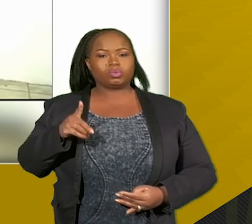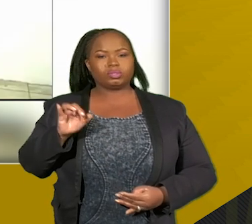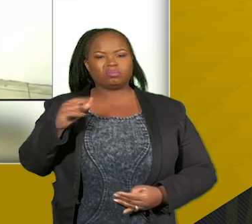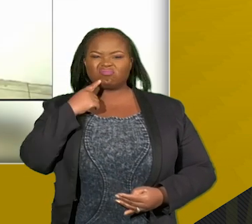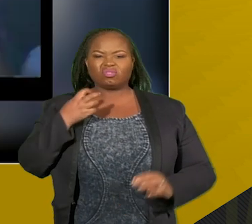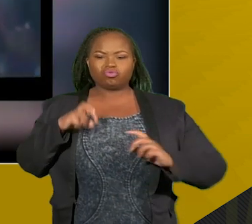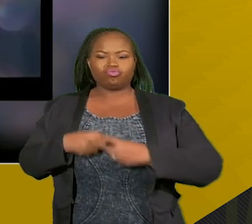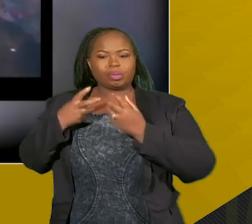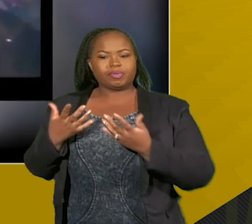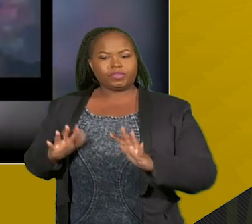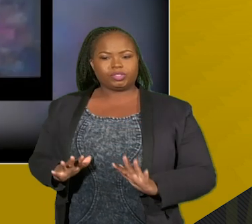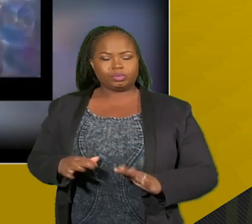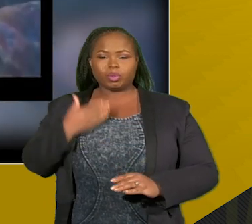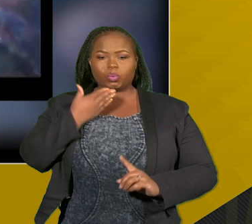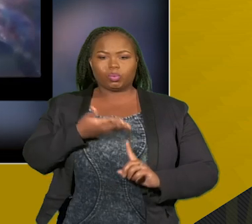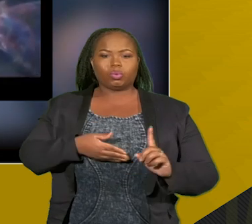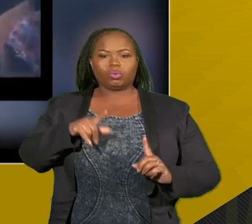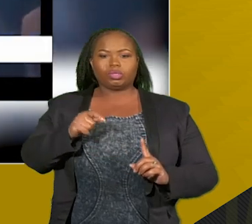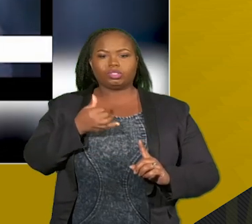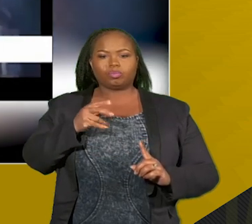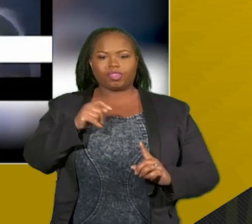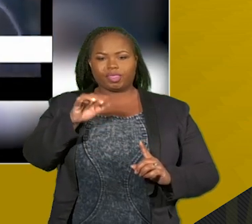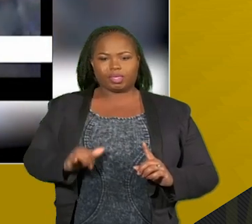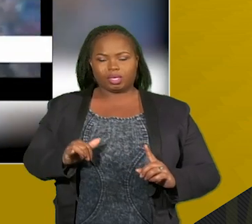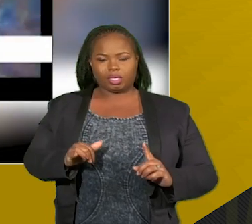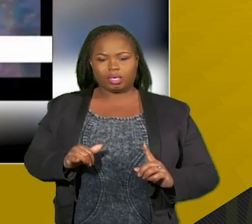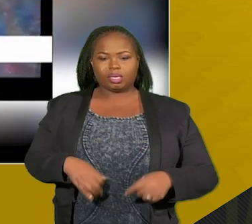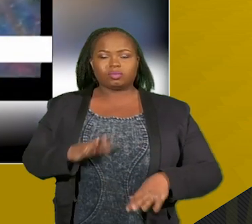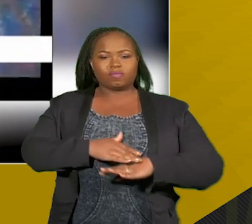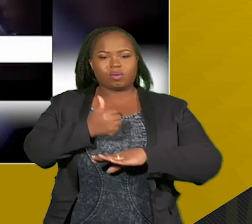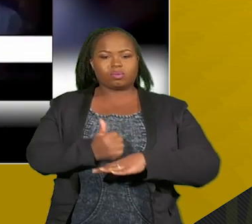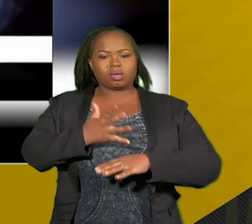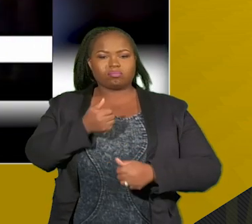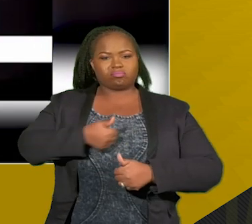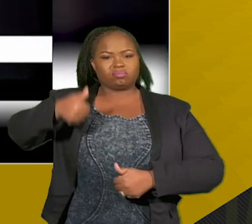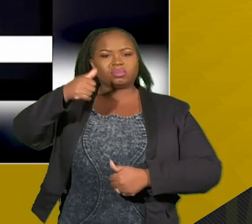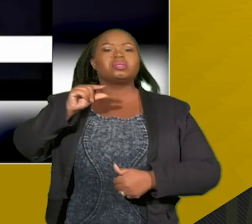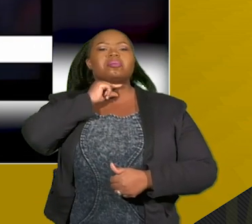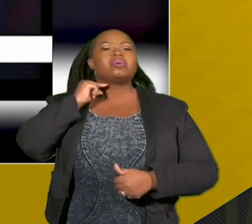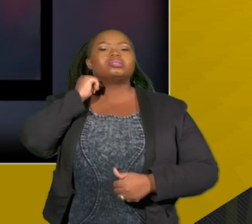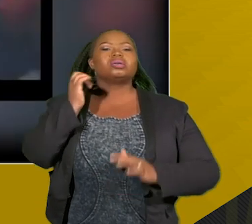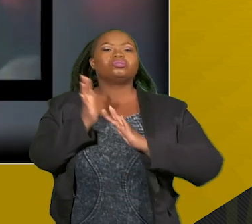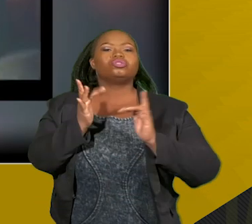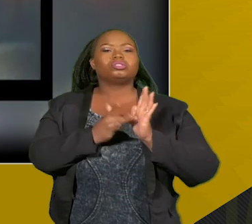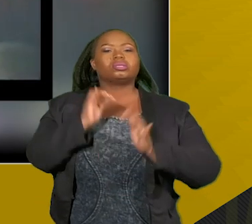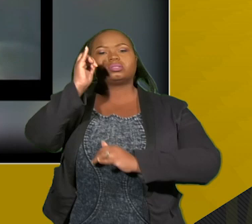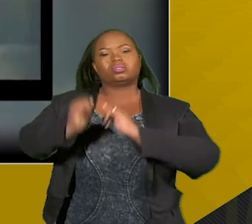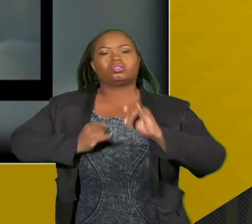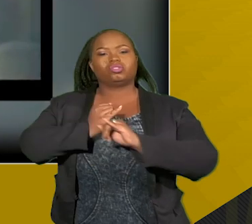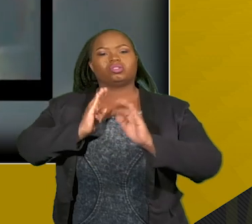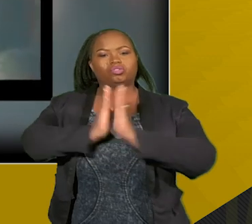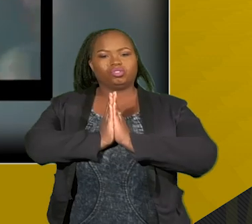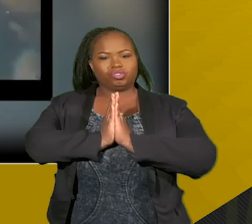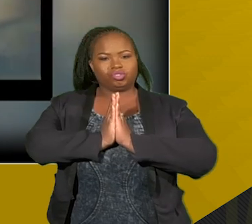was raped by Timothy Omotoso, founder and senior pastor of the Jesus Dominion International